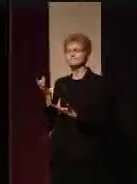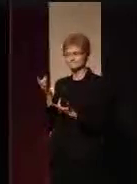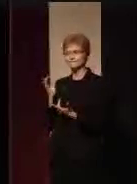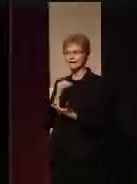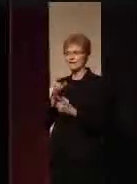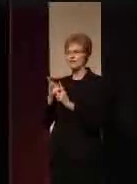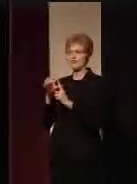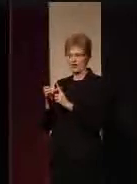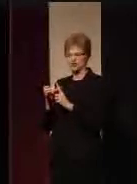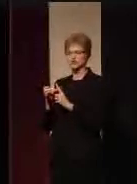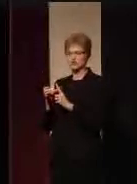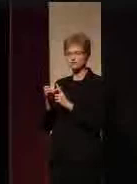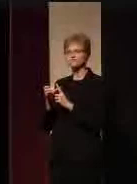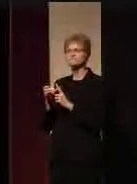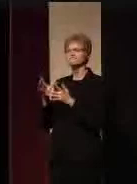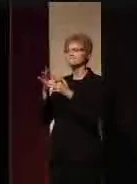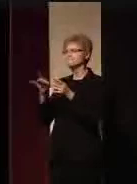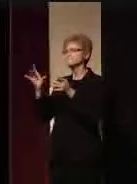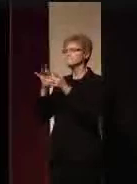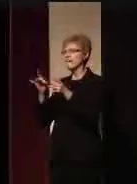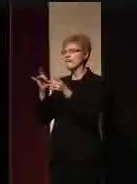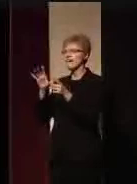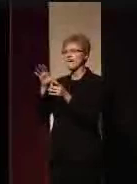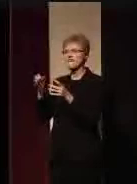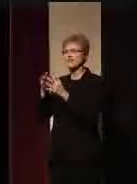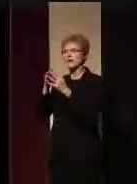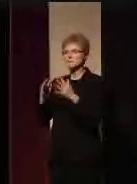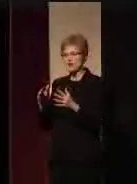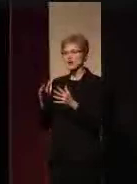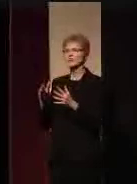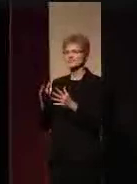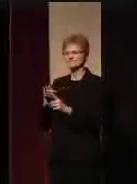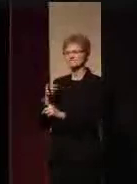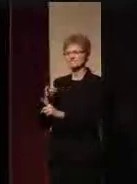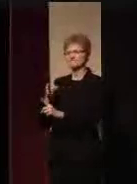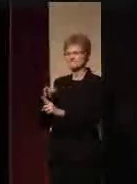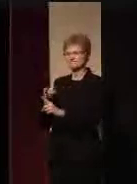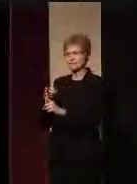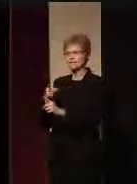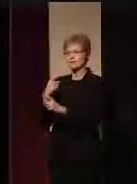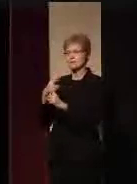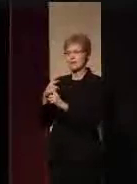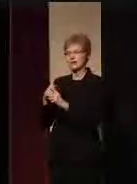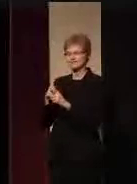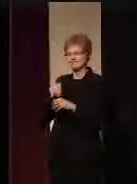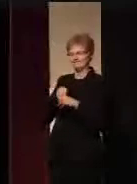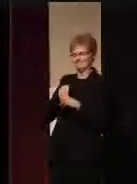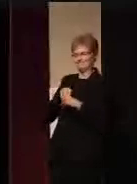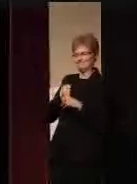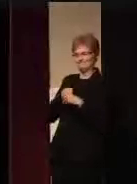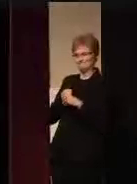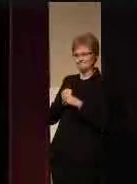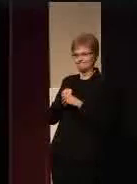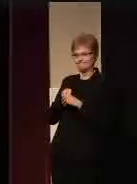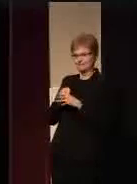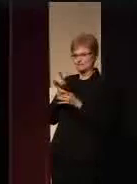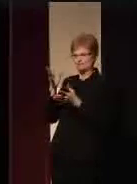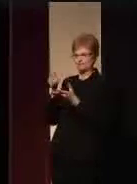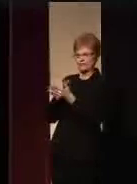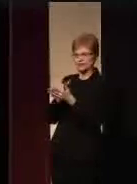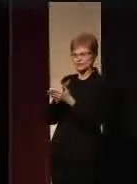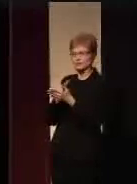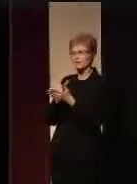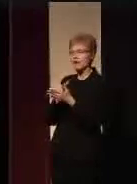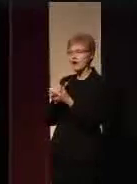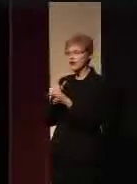our culture's messages about African Americans and implicit racial bias. Implicit bias against those with darker